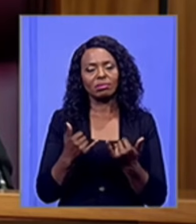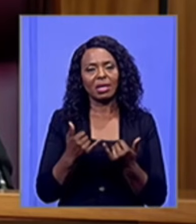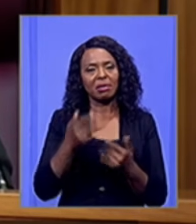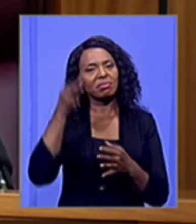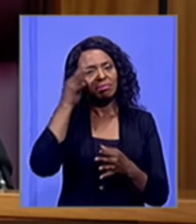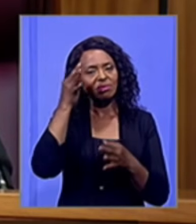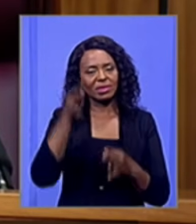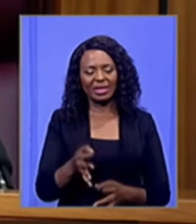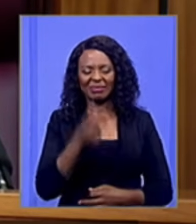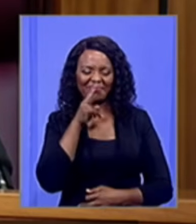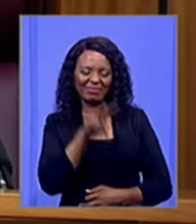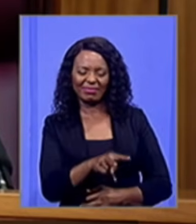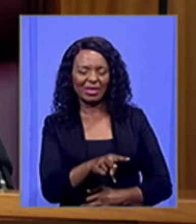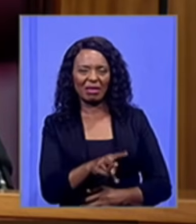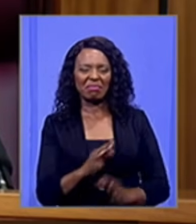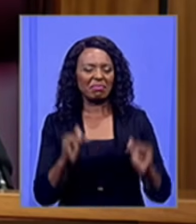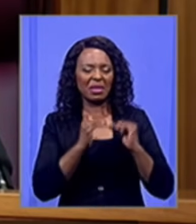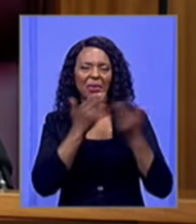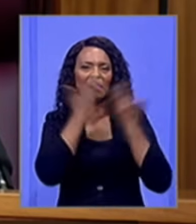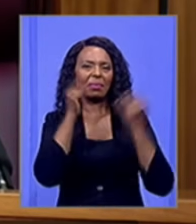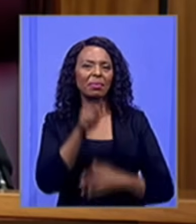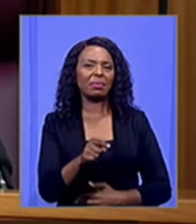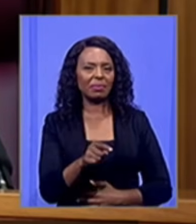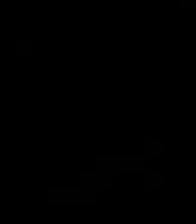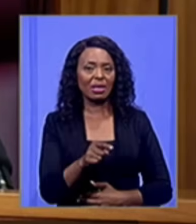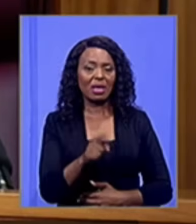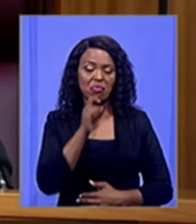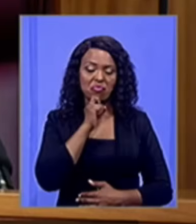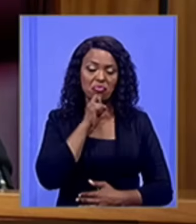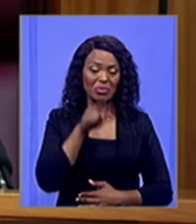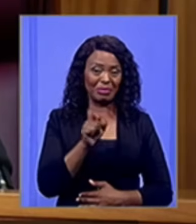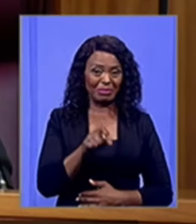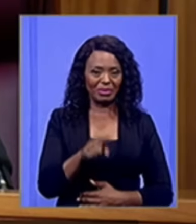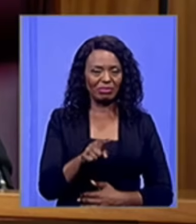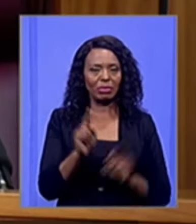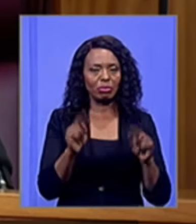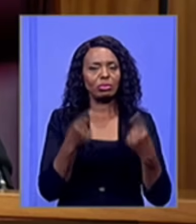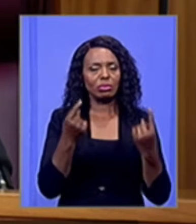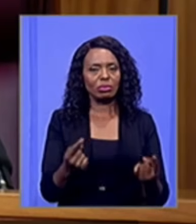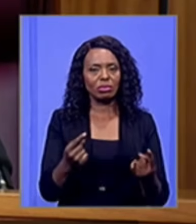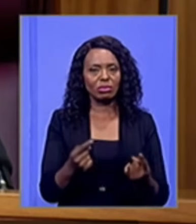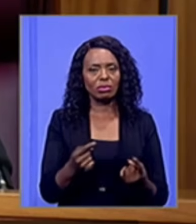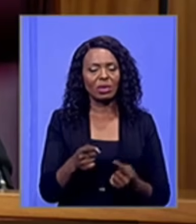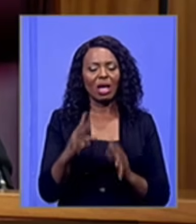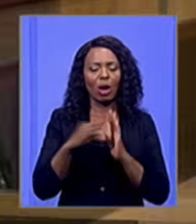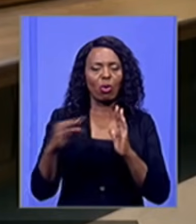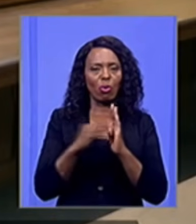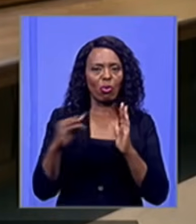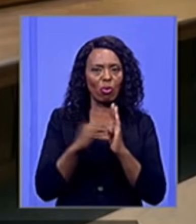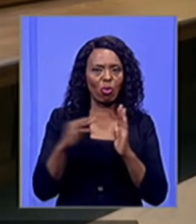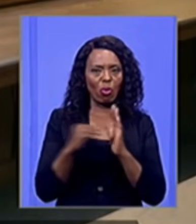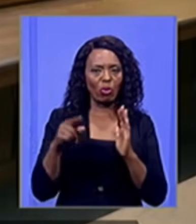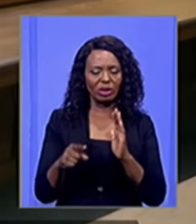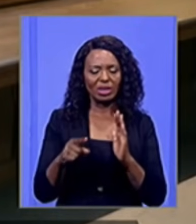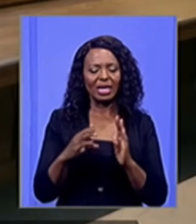unconstitutionally to be inadmissible, as I'm doing about the very recordal of the